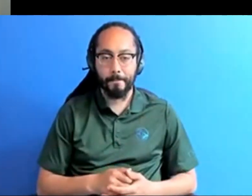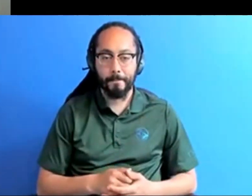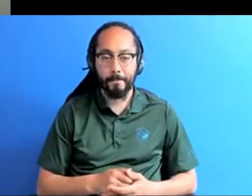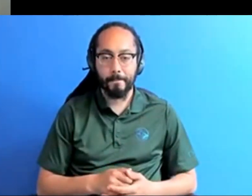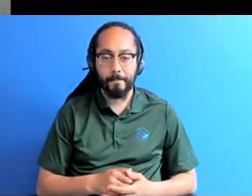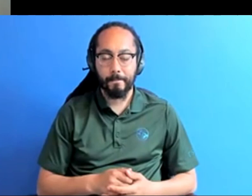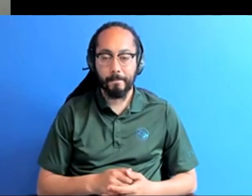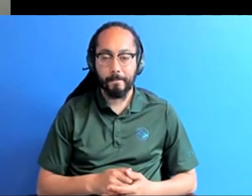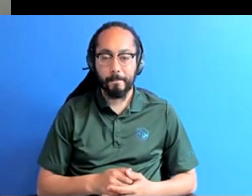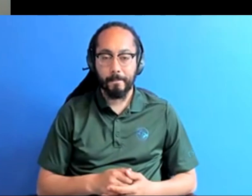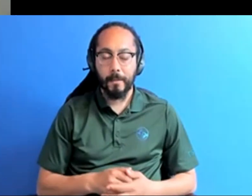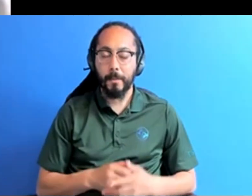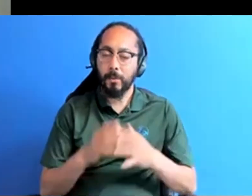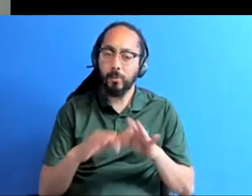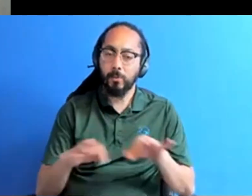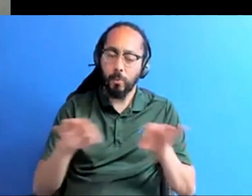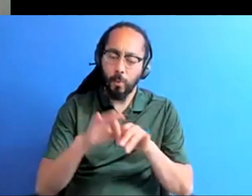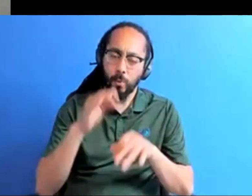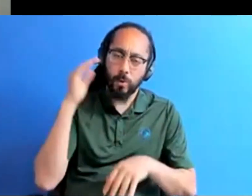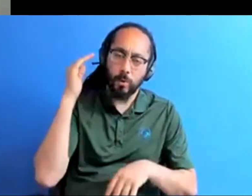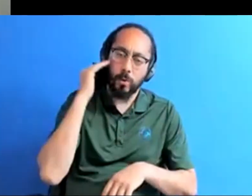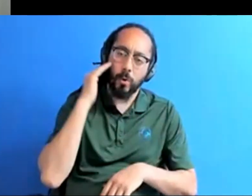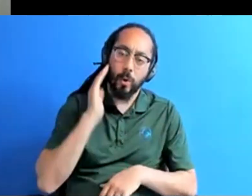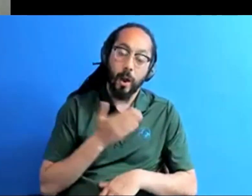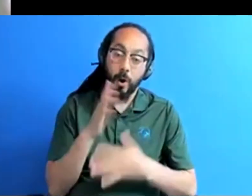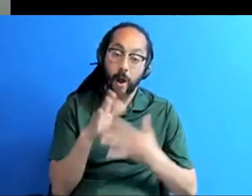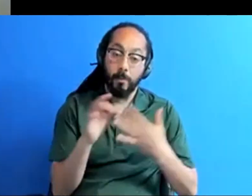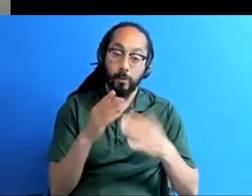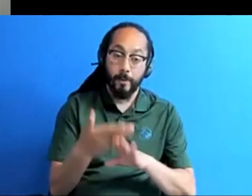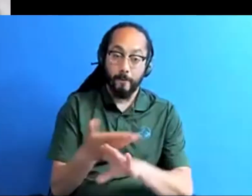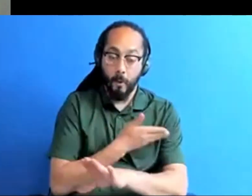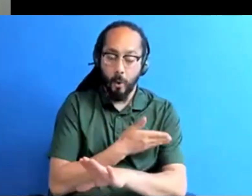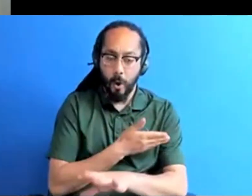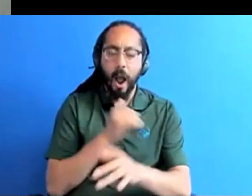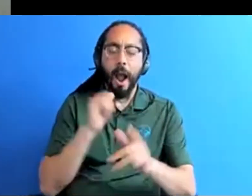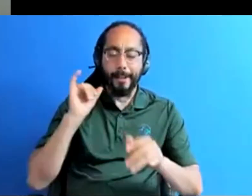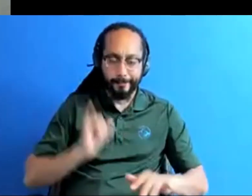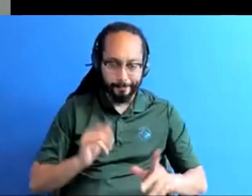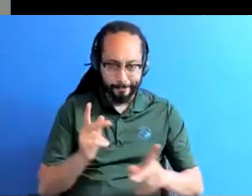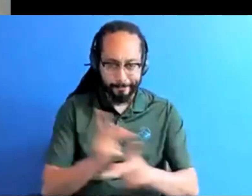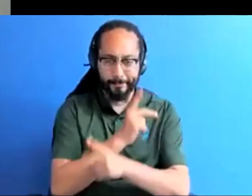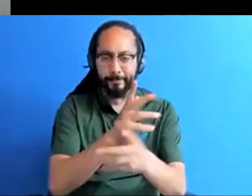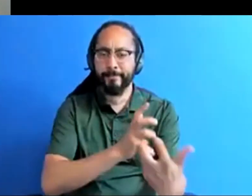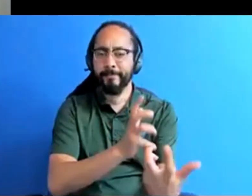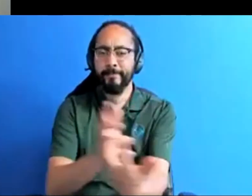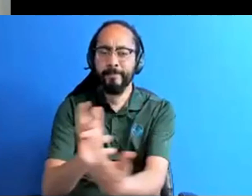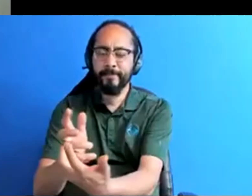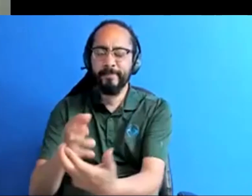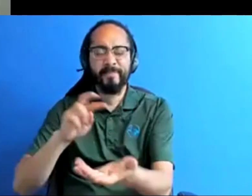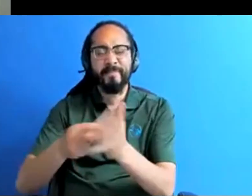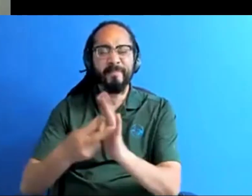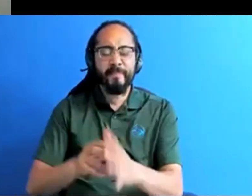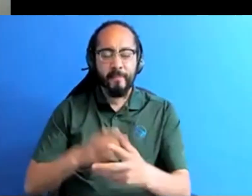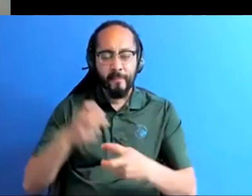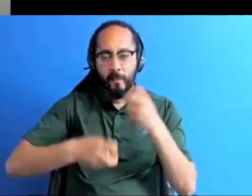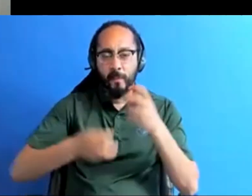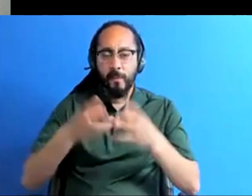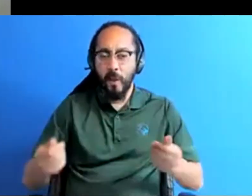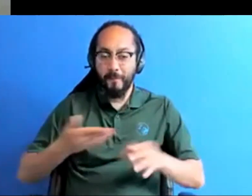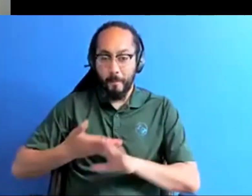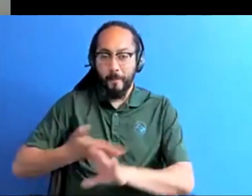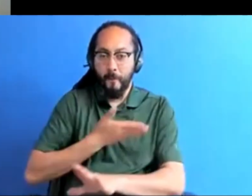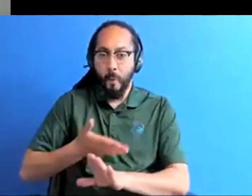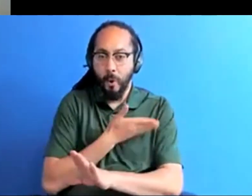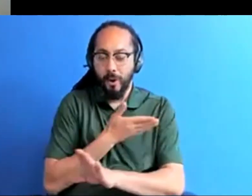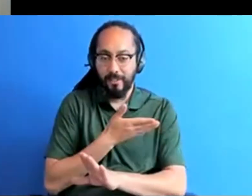our options are beforehand really opens up, and it's like that pre-problem solving. Think of what might happen